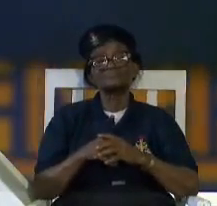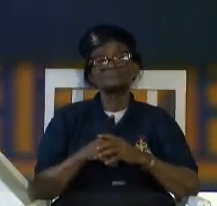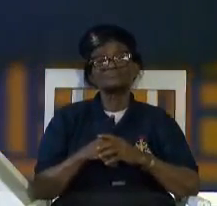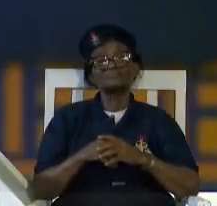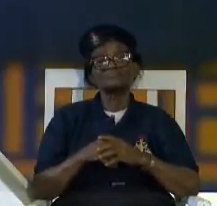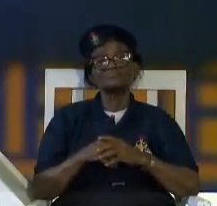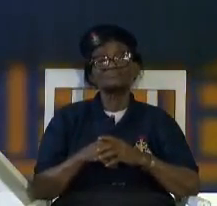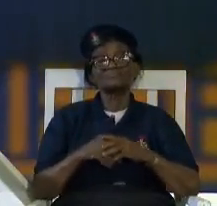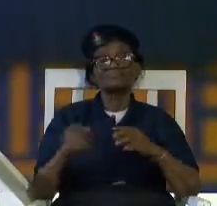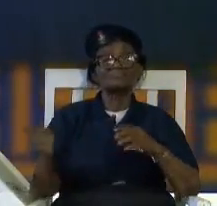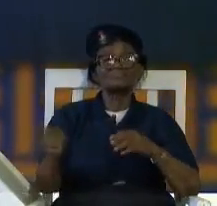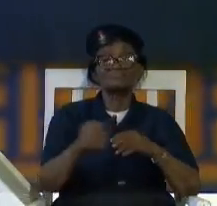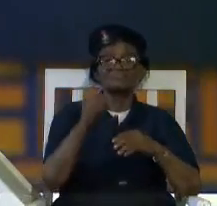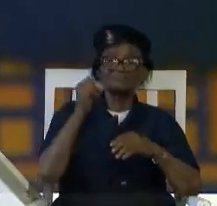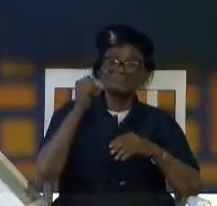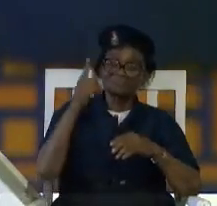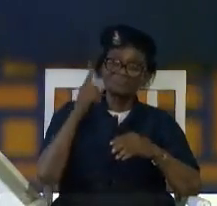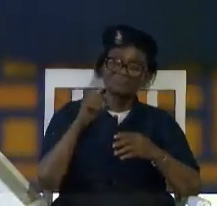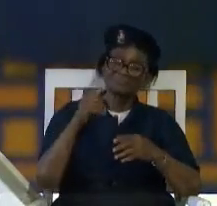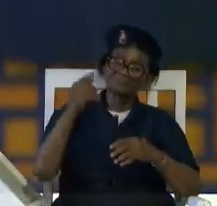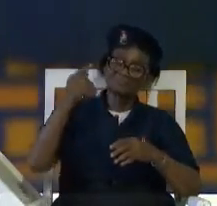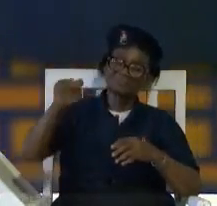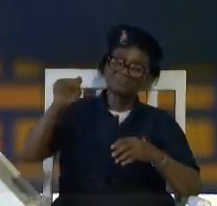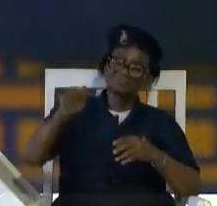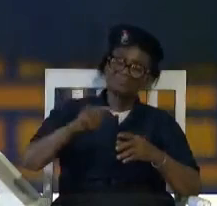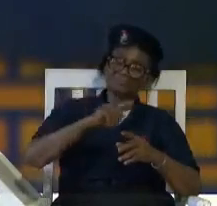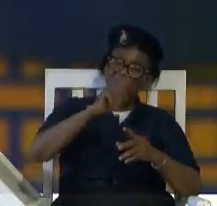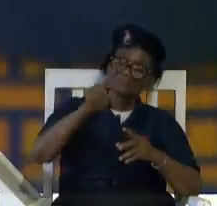You understand the question.